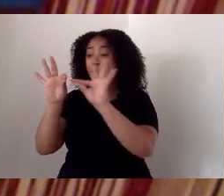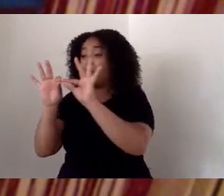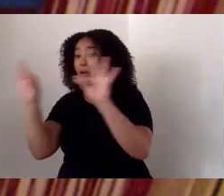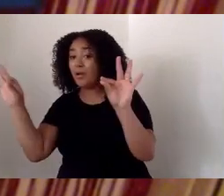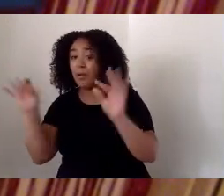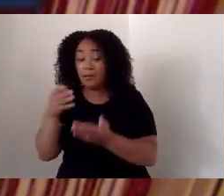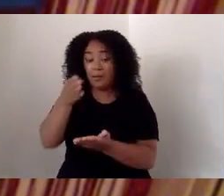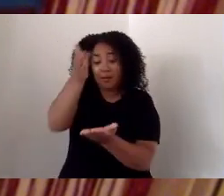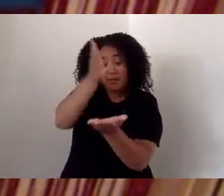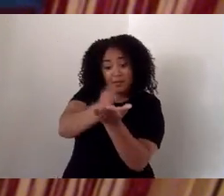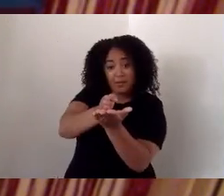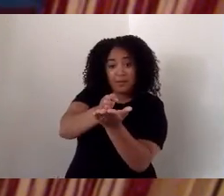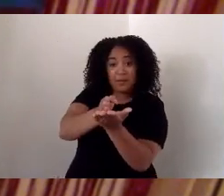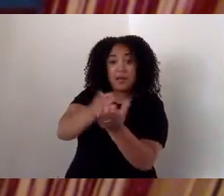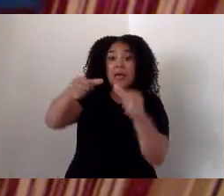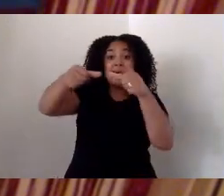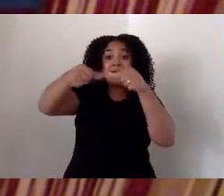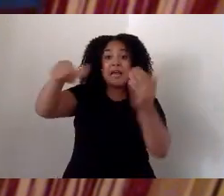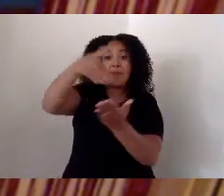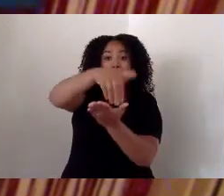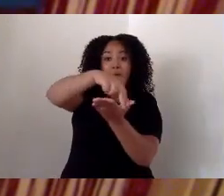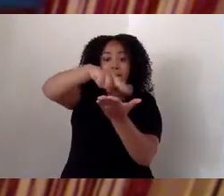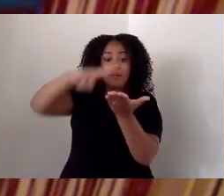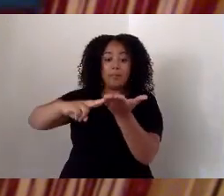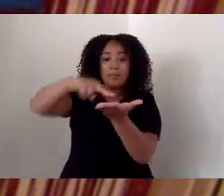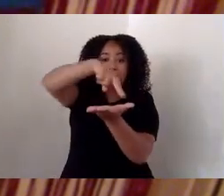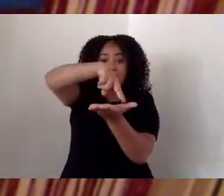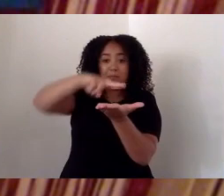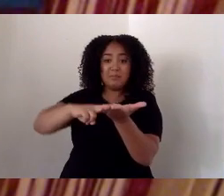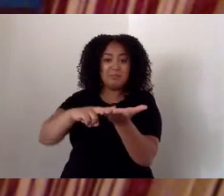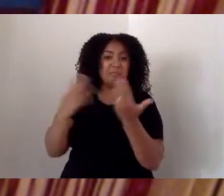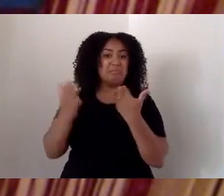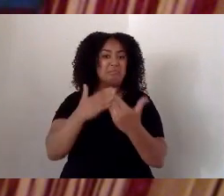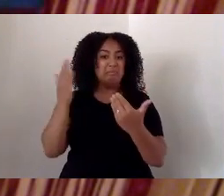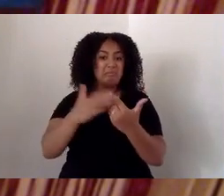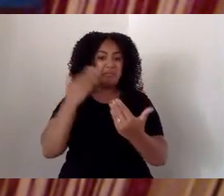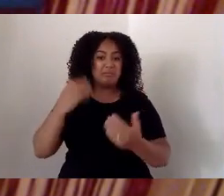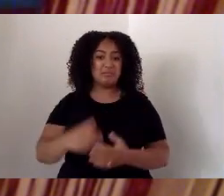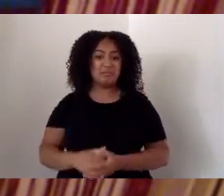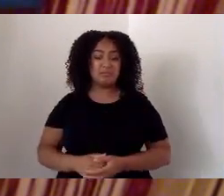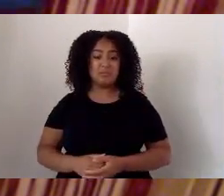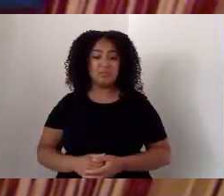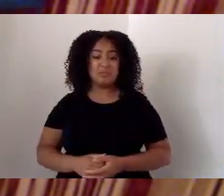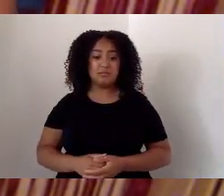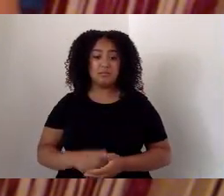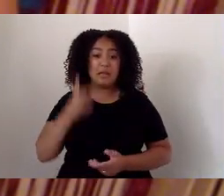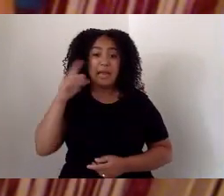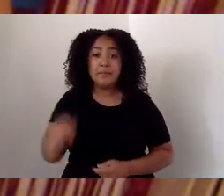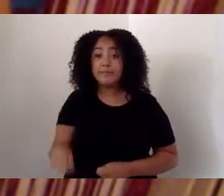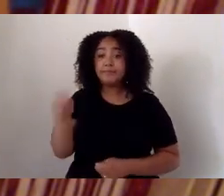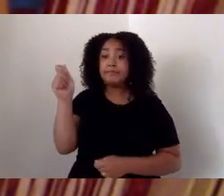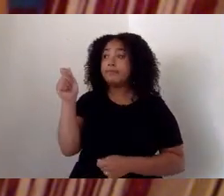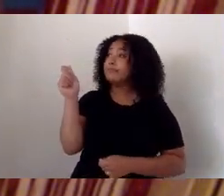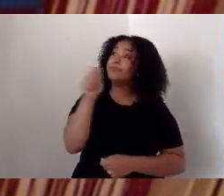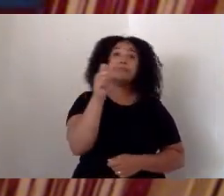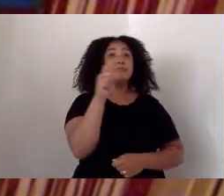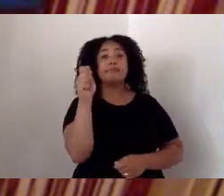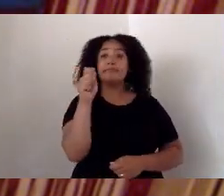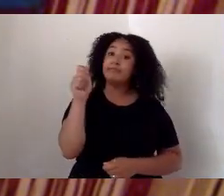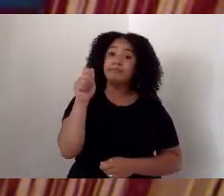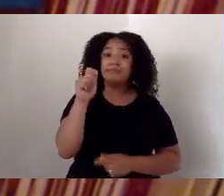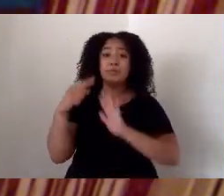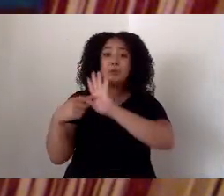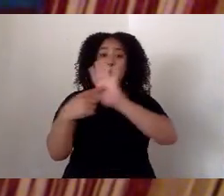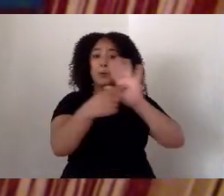ba-ba-boom. It's as easy as that. So now that my shape is attached to my stick, I'm looking at it and I'm